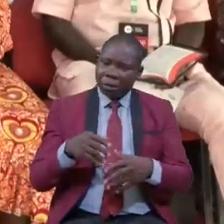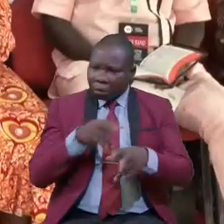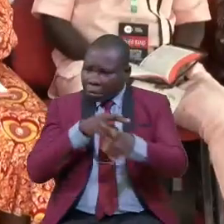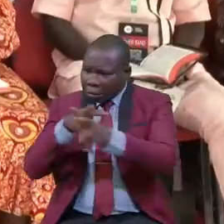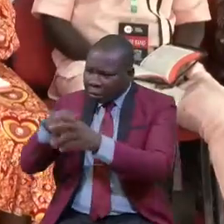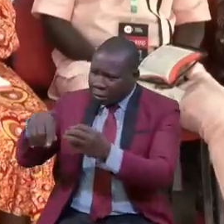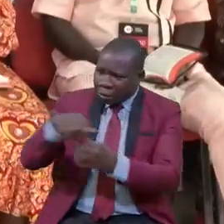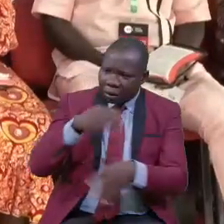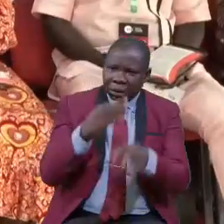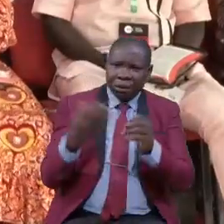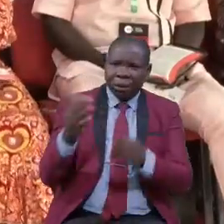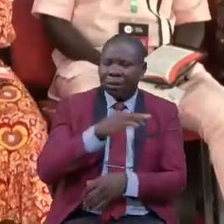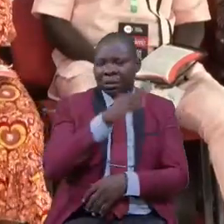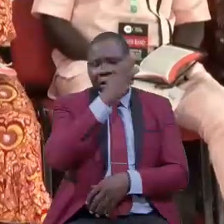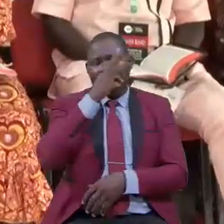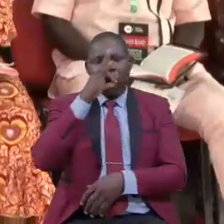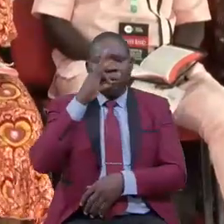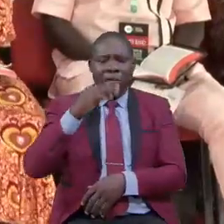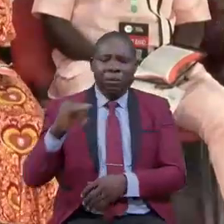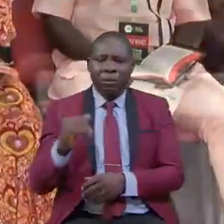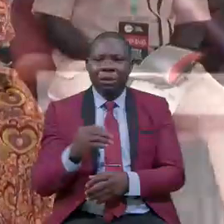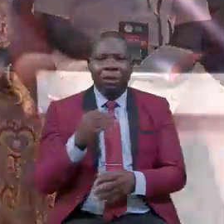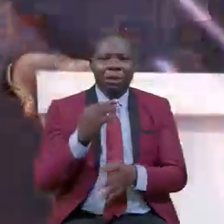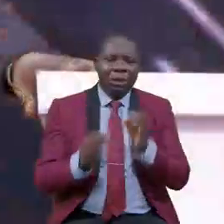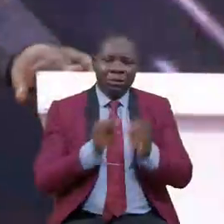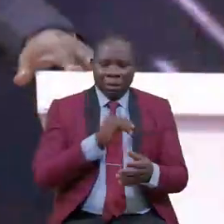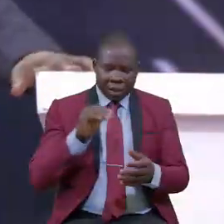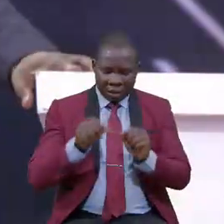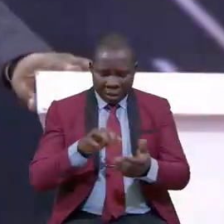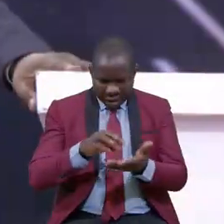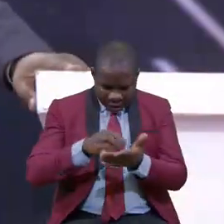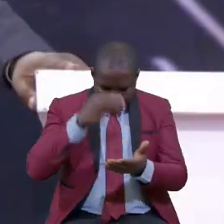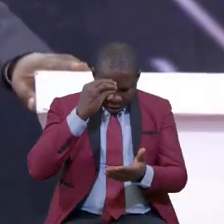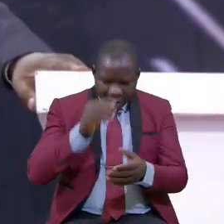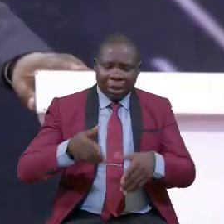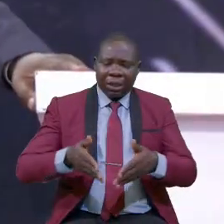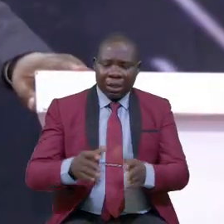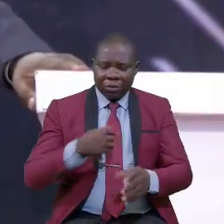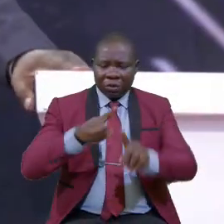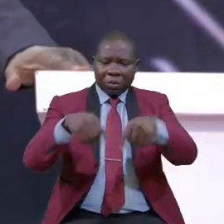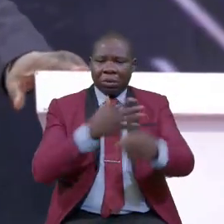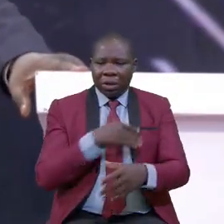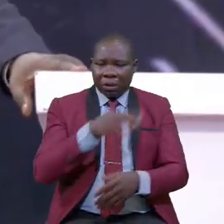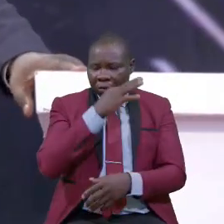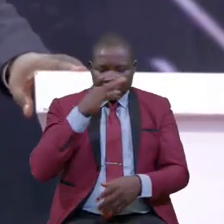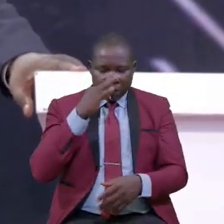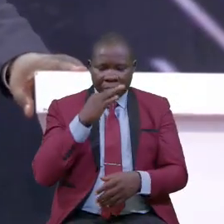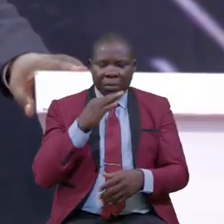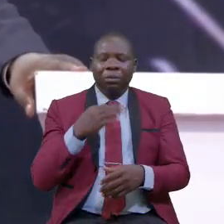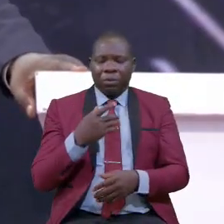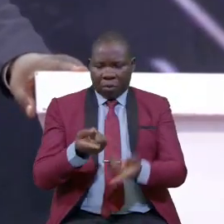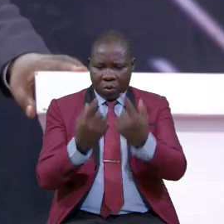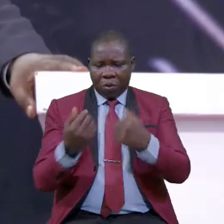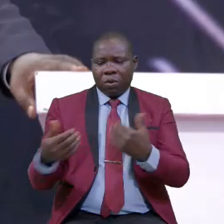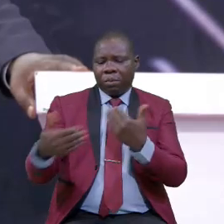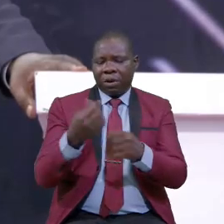chief of you know that local area let me go and farm come back from the farm that farm